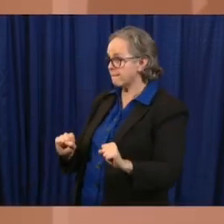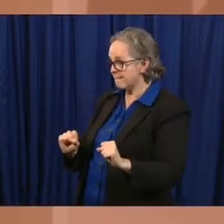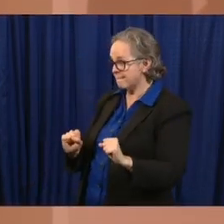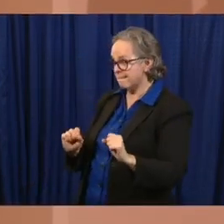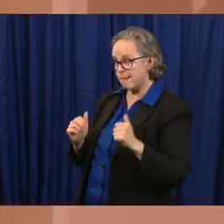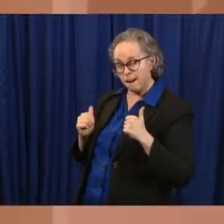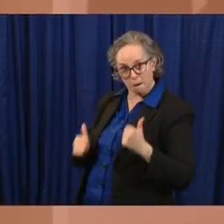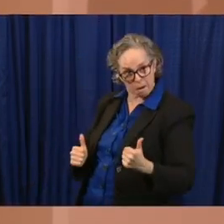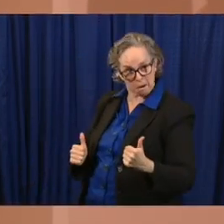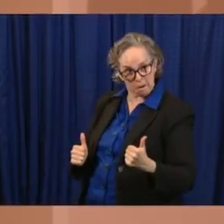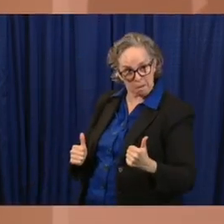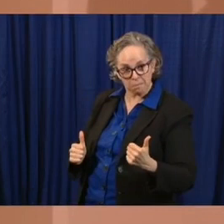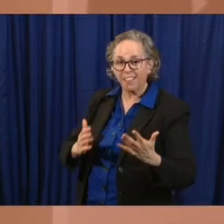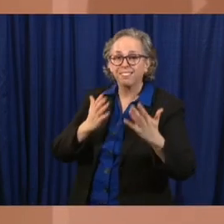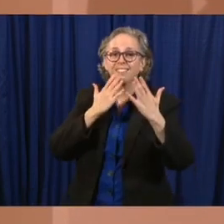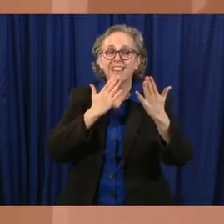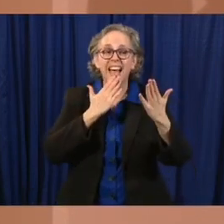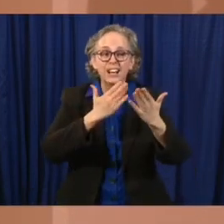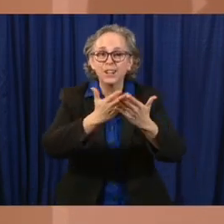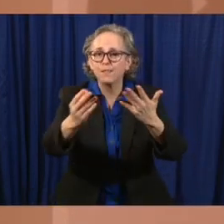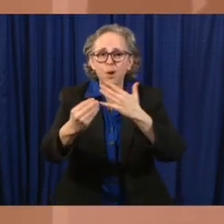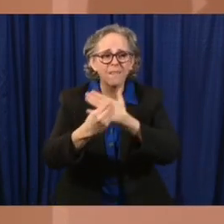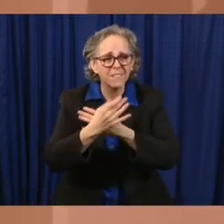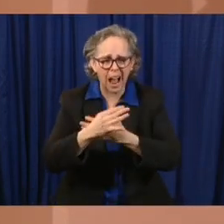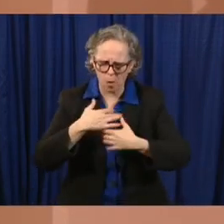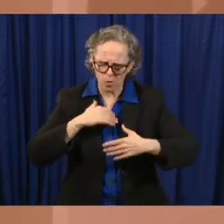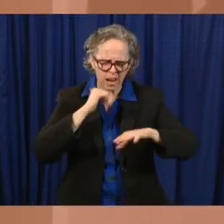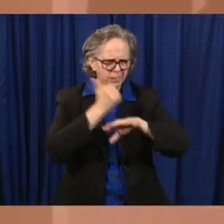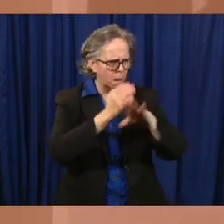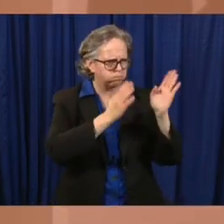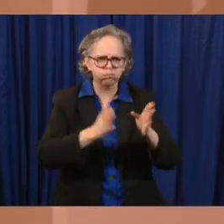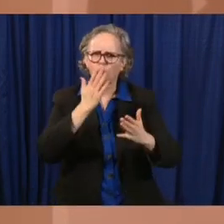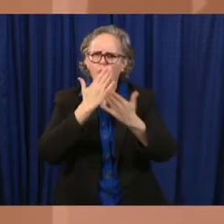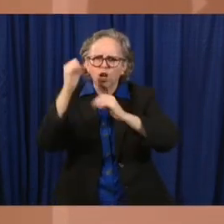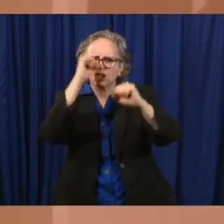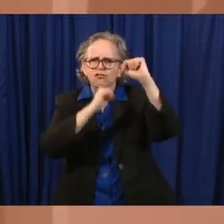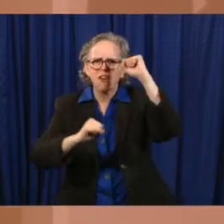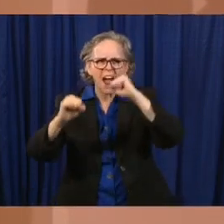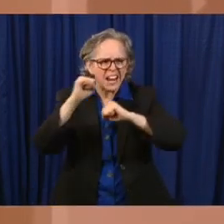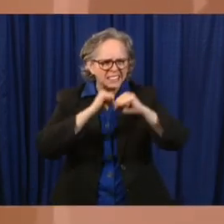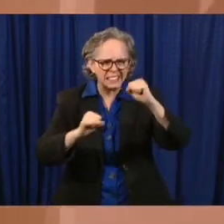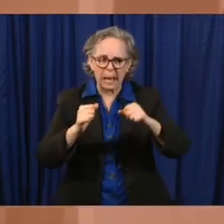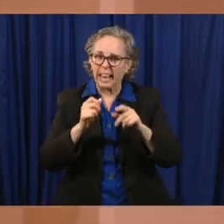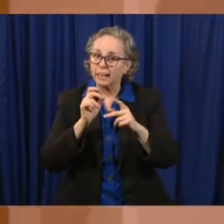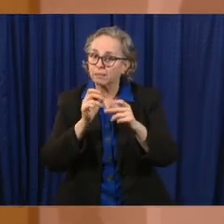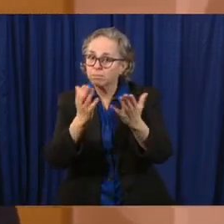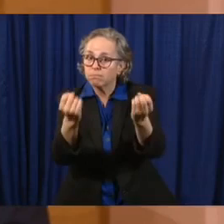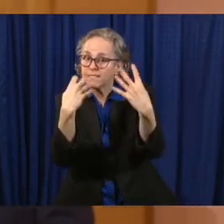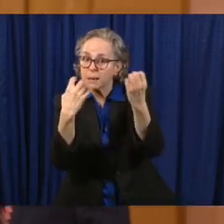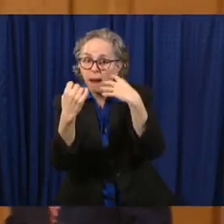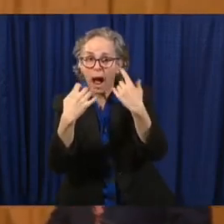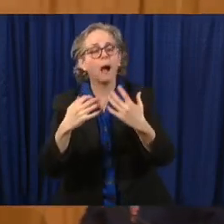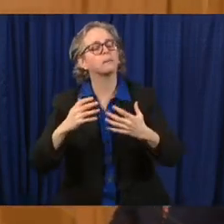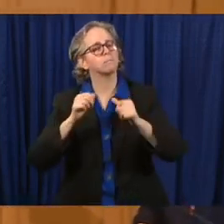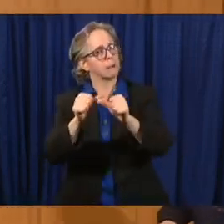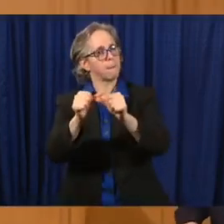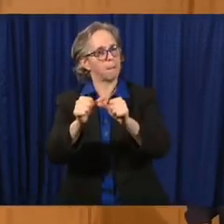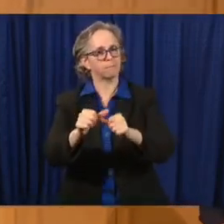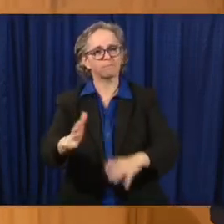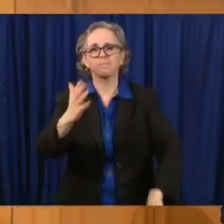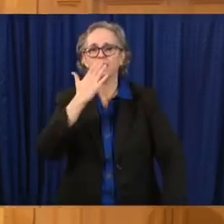really, really great protocols and strategies. We appreciate the feedback. Keep it coming. Governor? Dr.